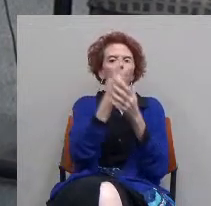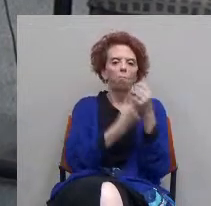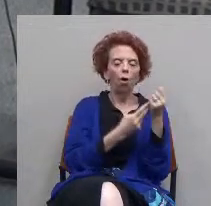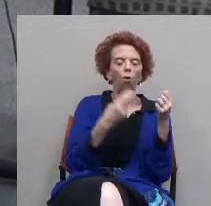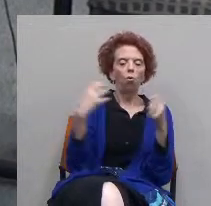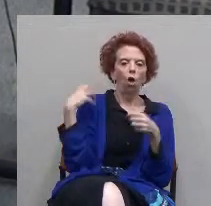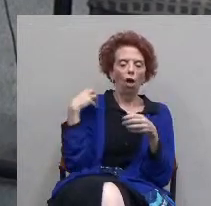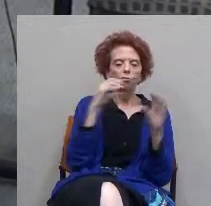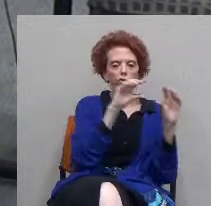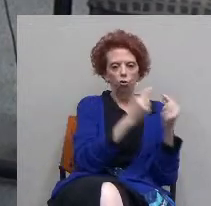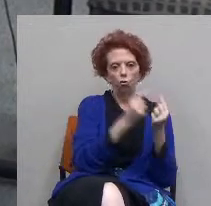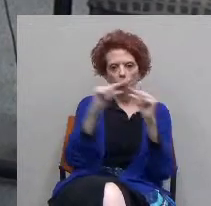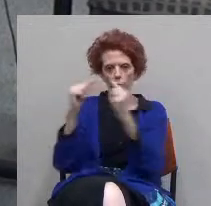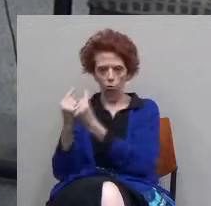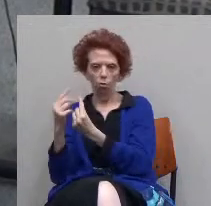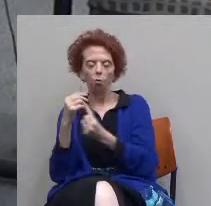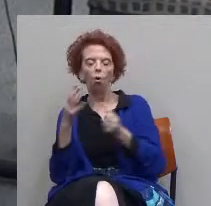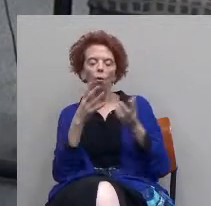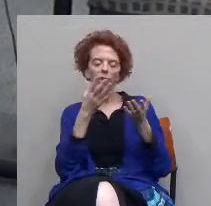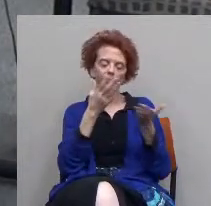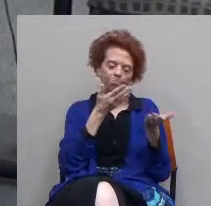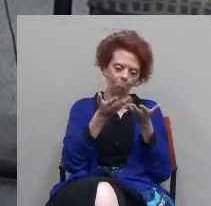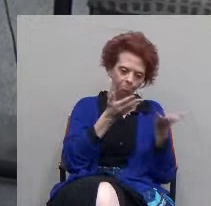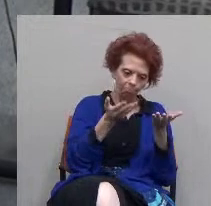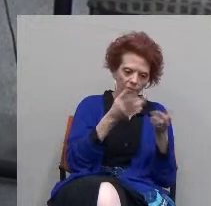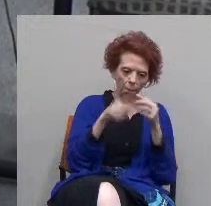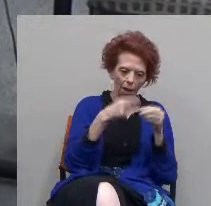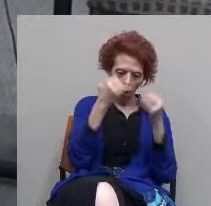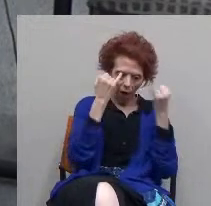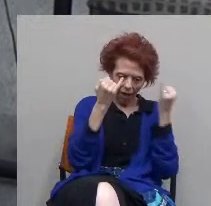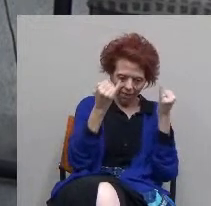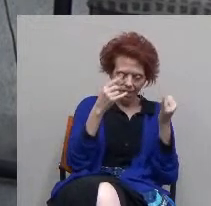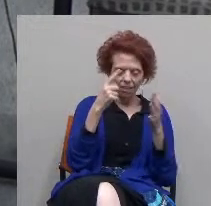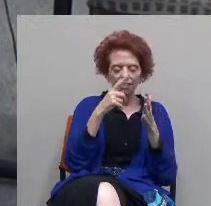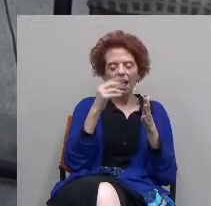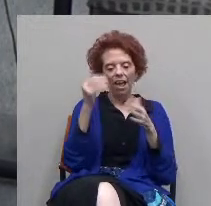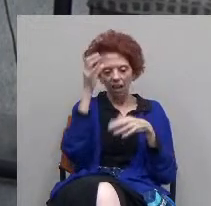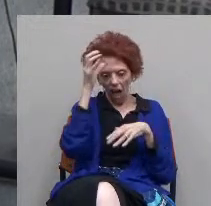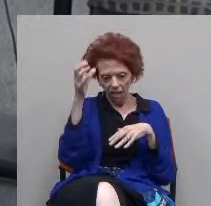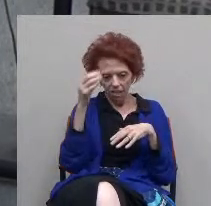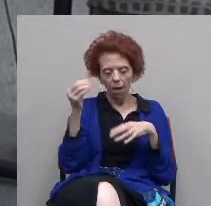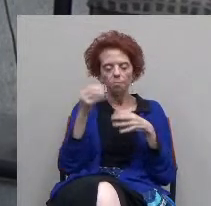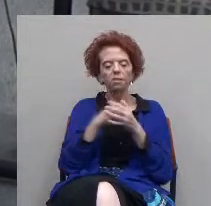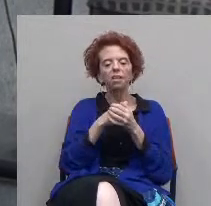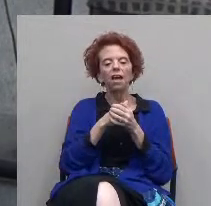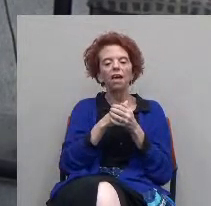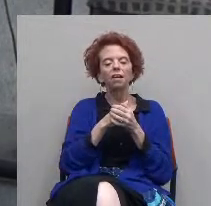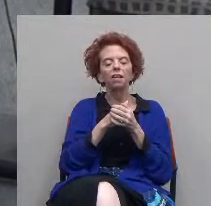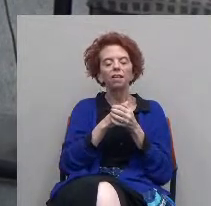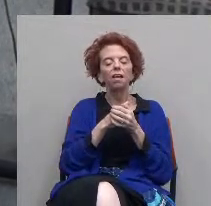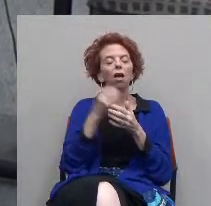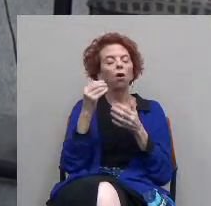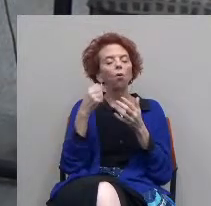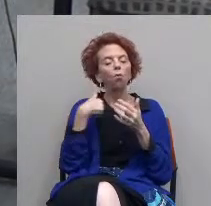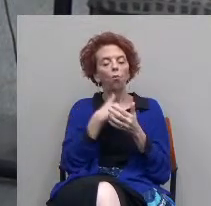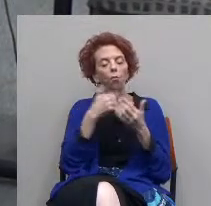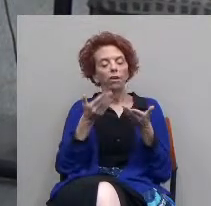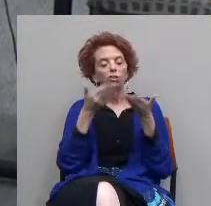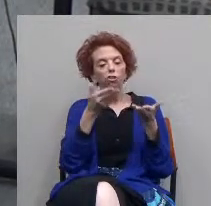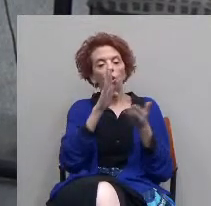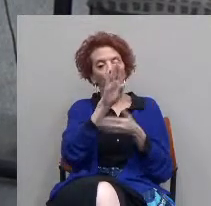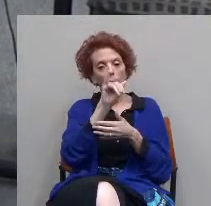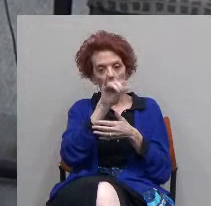So we saw input, we talked to them about what ideas we want to bring in concept. As those bills, we sought out